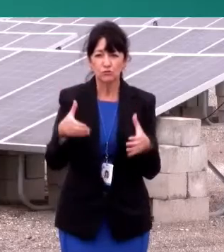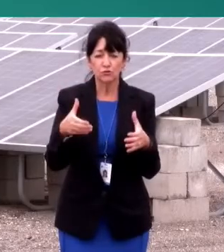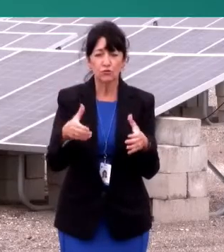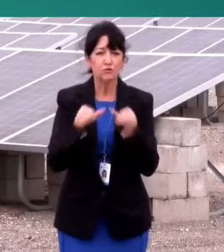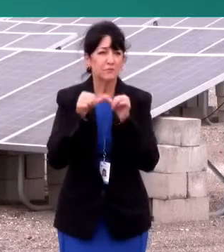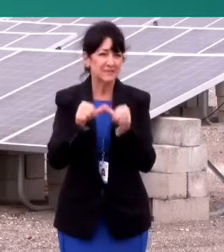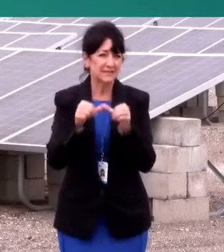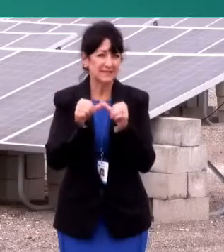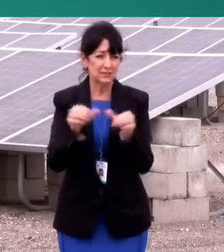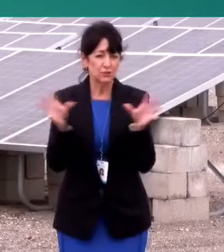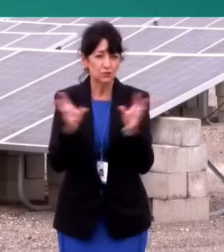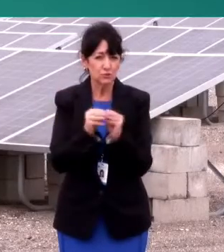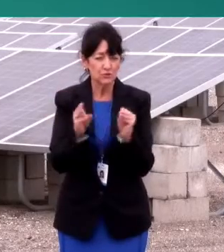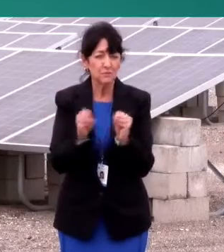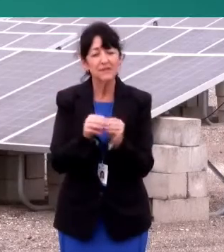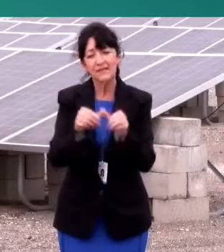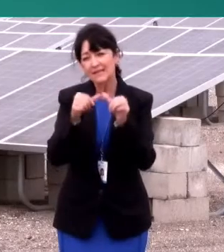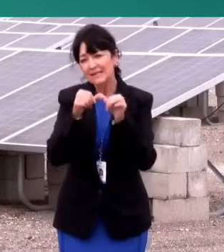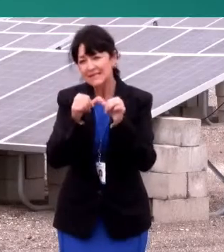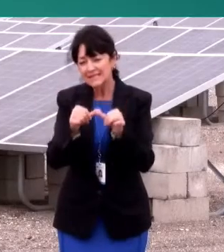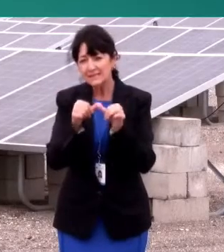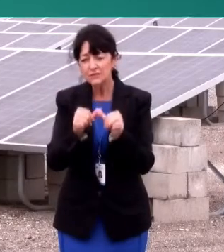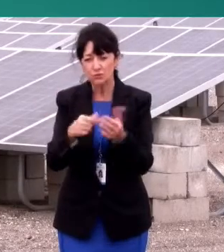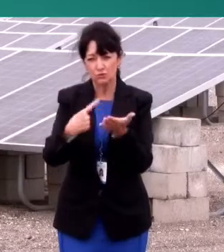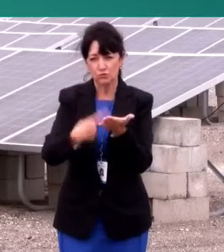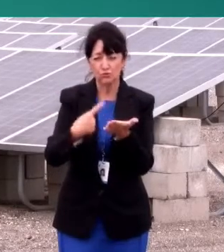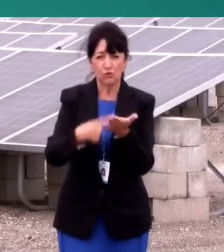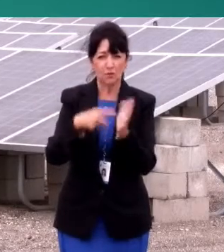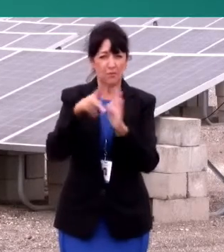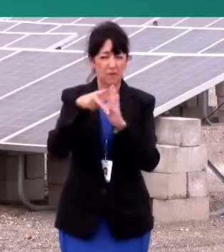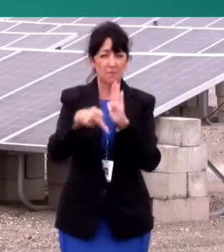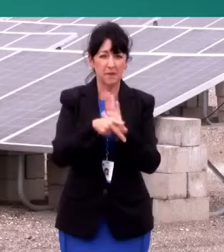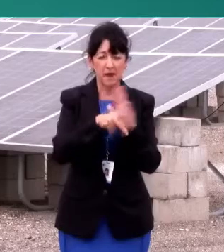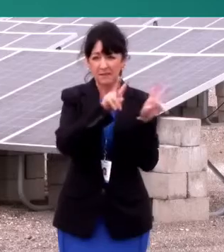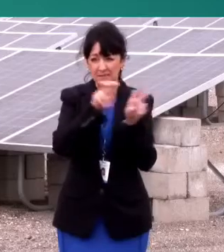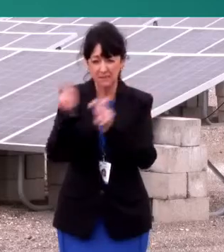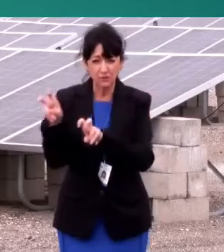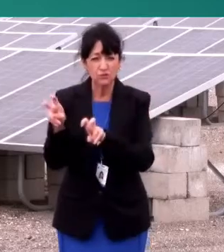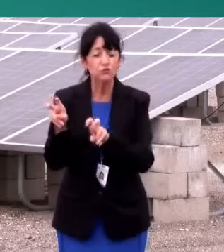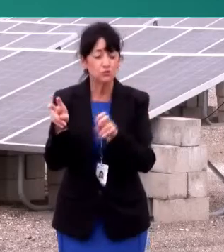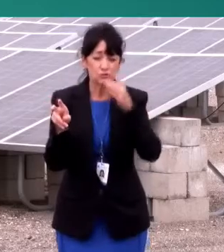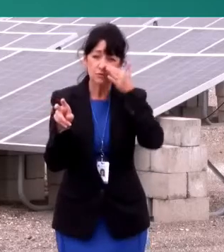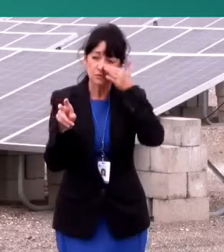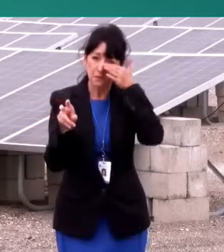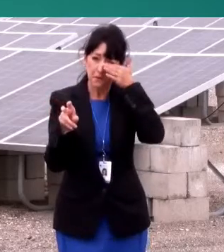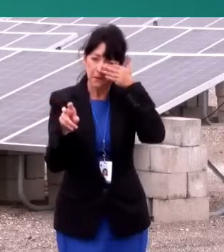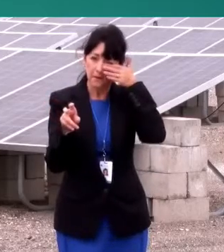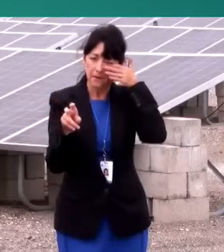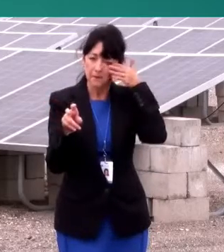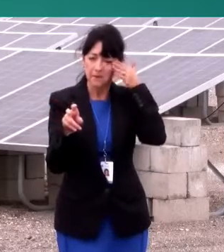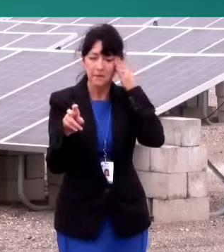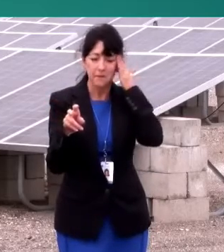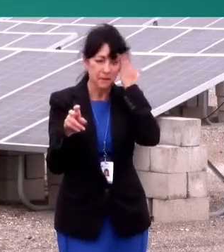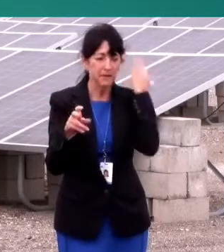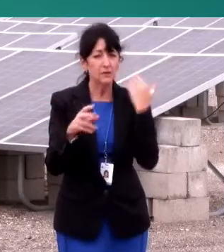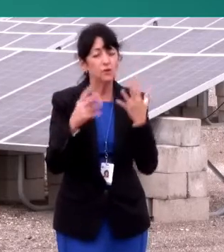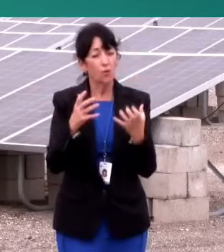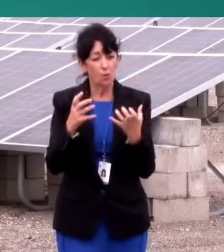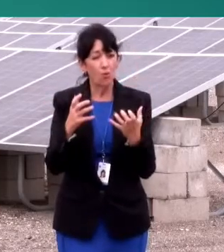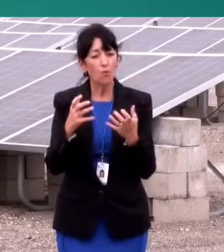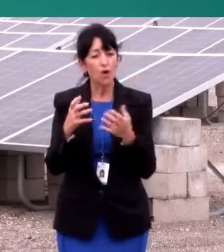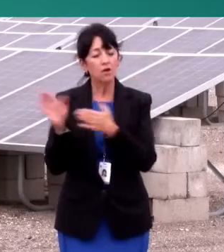about energy policy issues, and is now advanced from being just a community solar stakeholders group to an